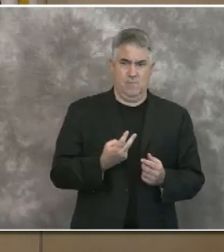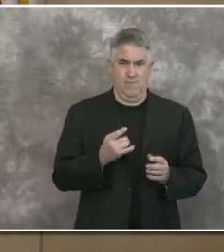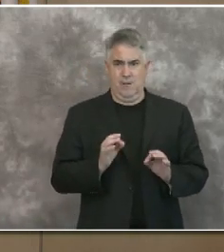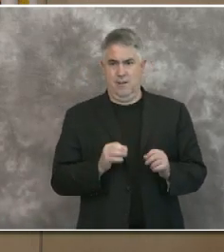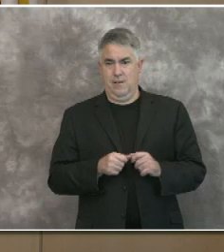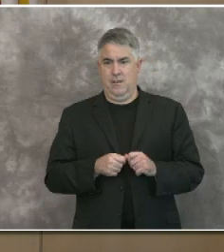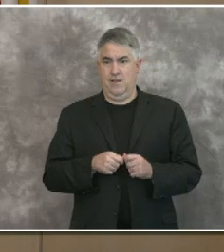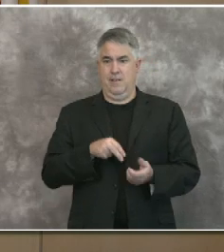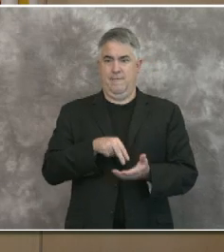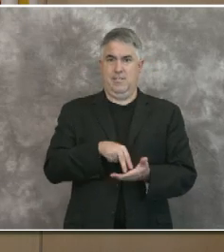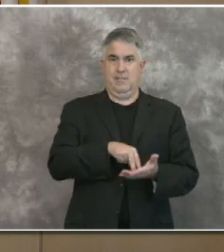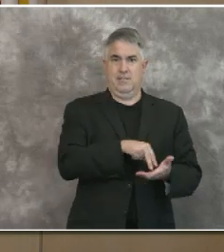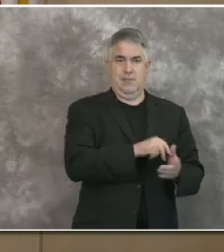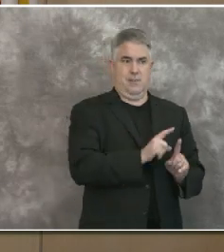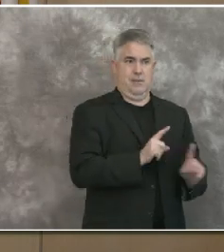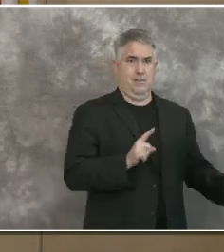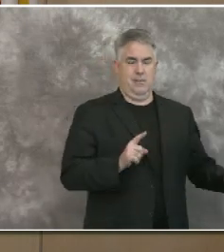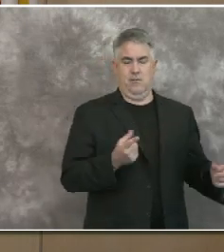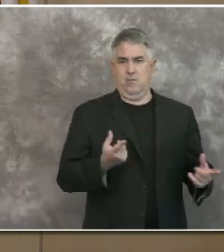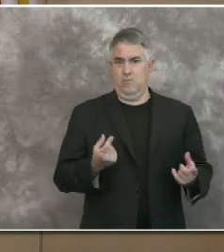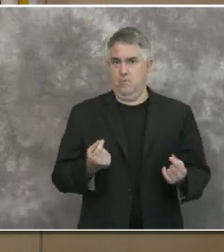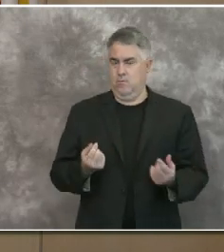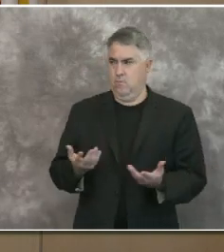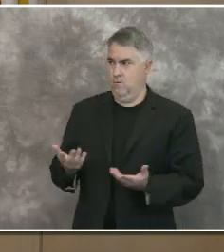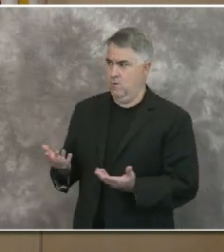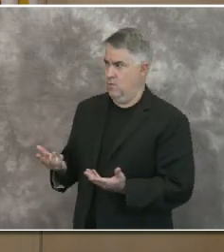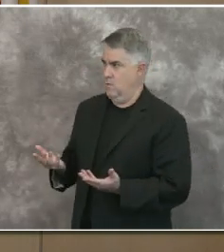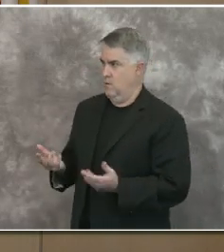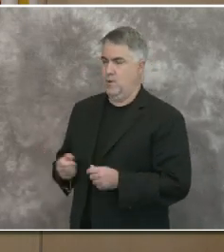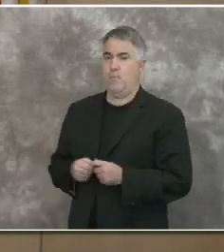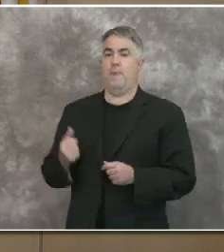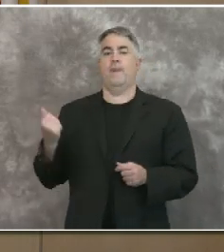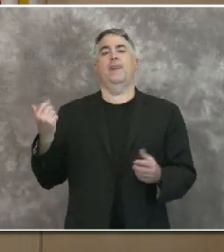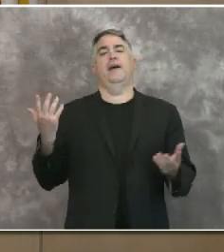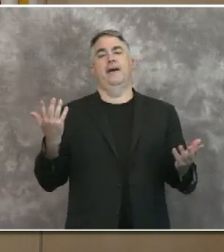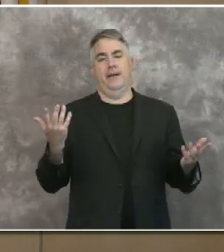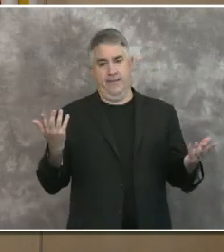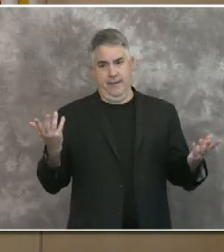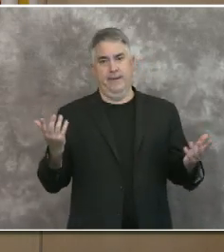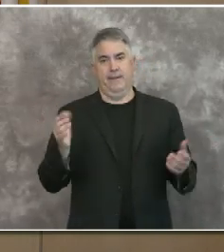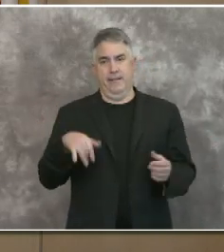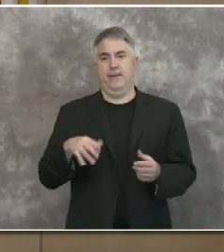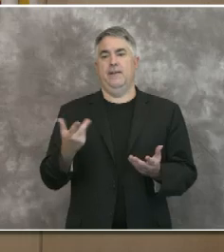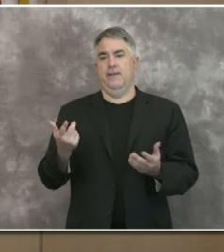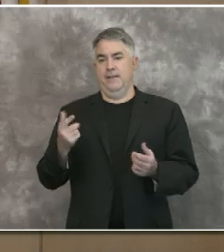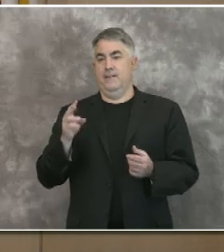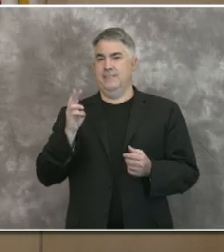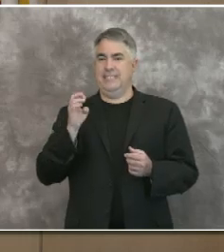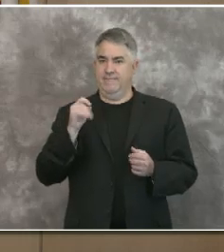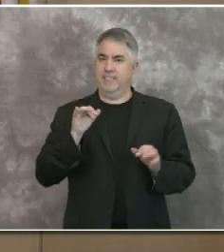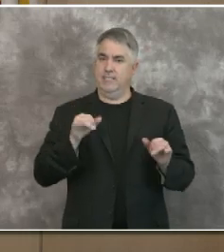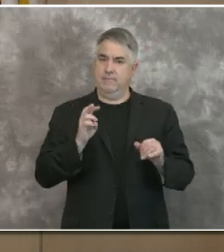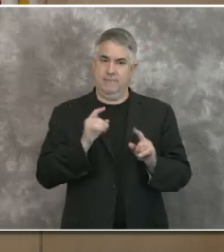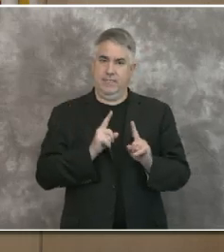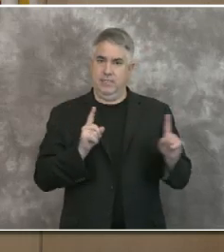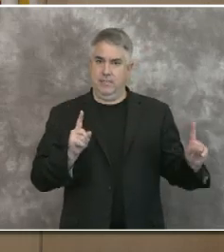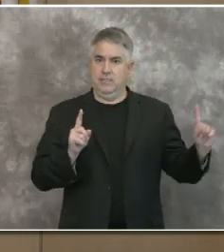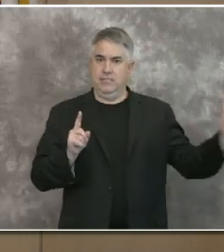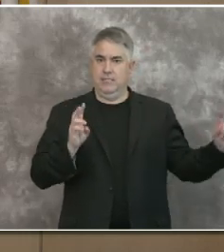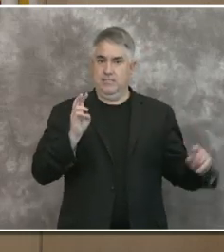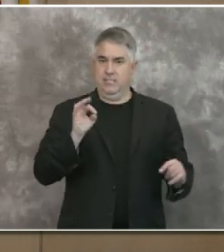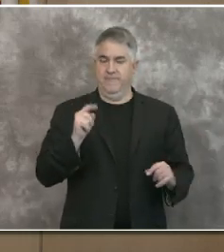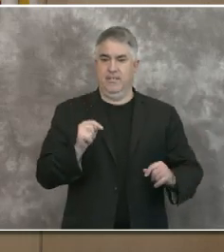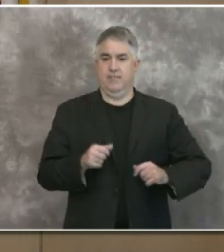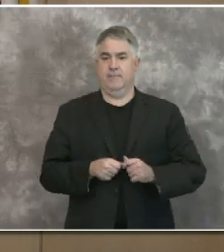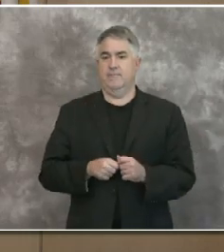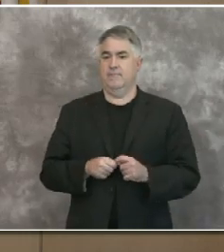there's multiple urinals, just make sure that there is 6 feet separation between individuals. Thank you, Dr.